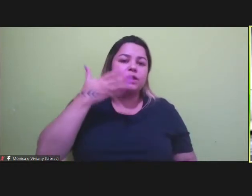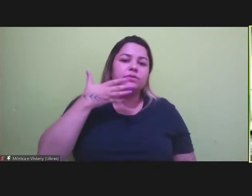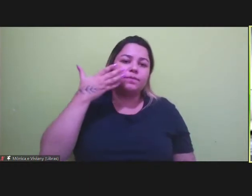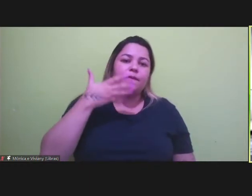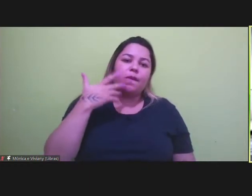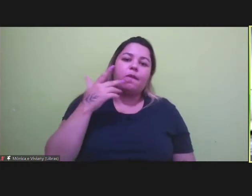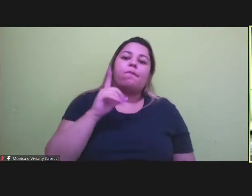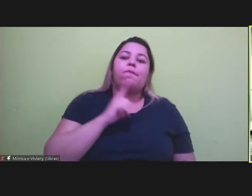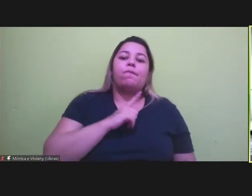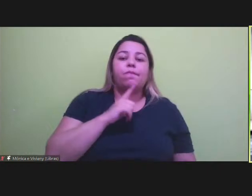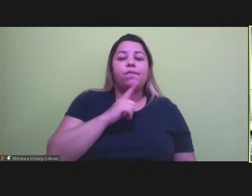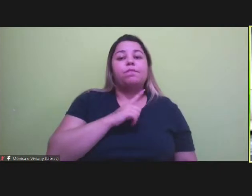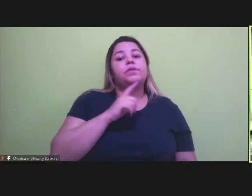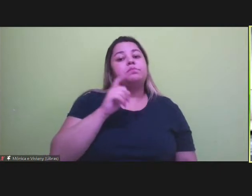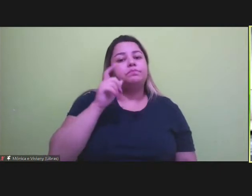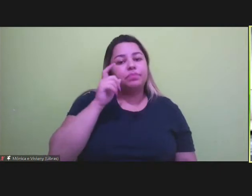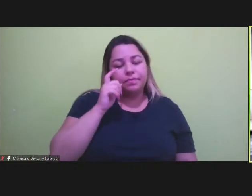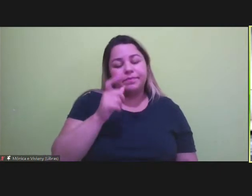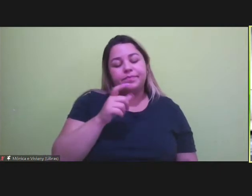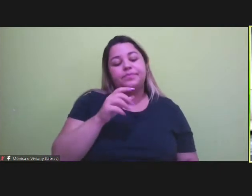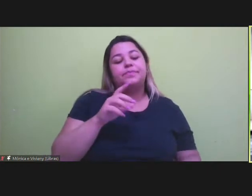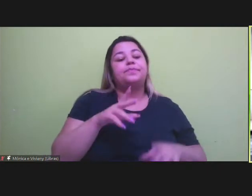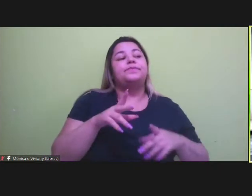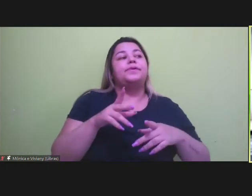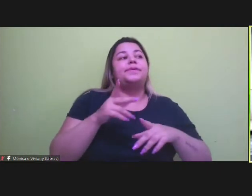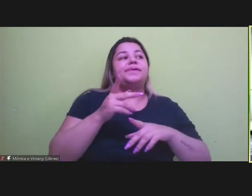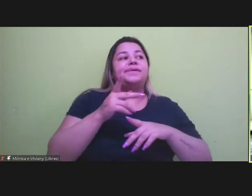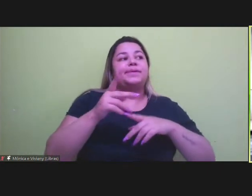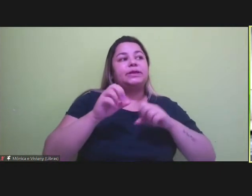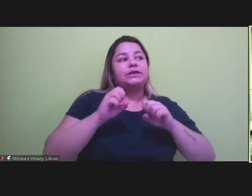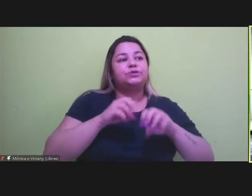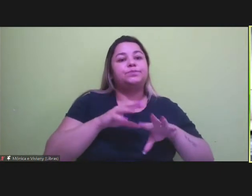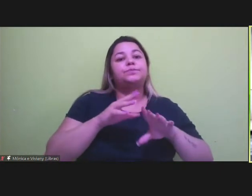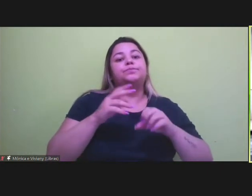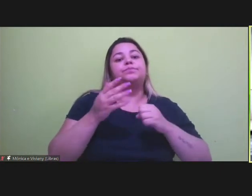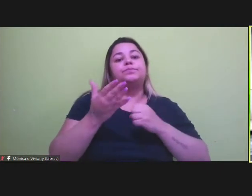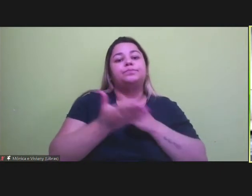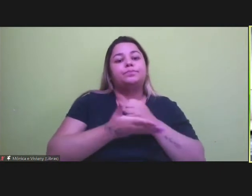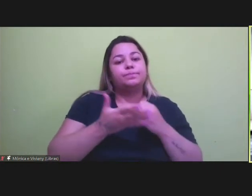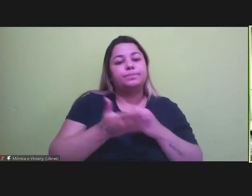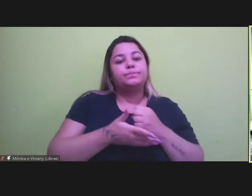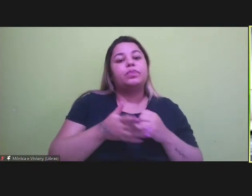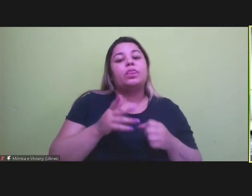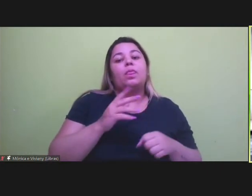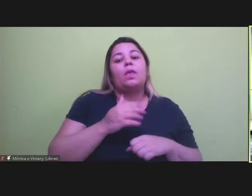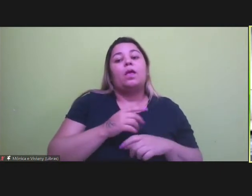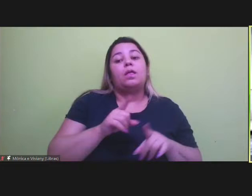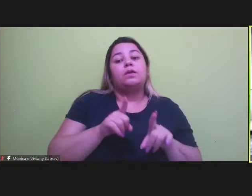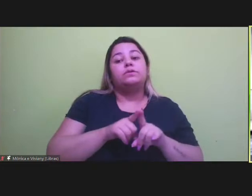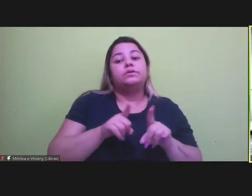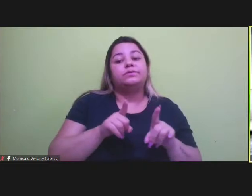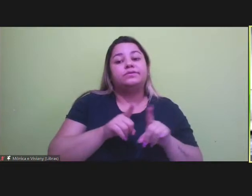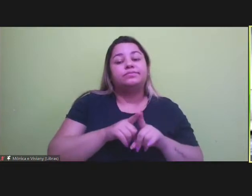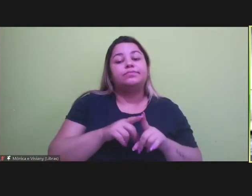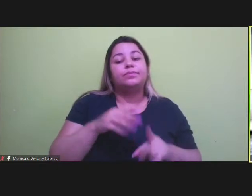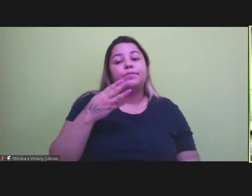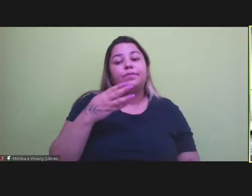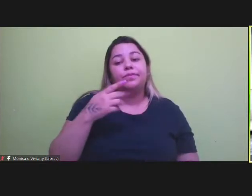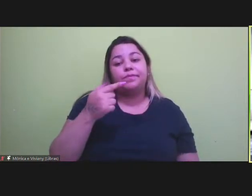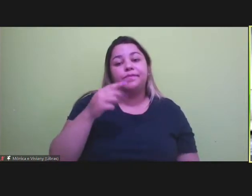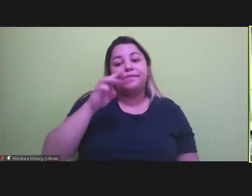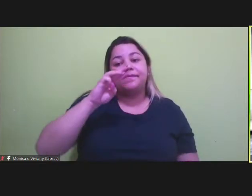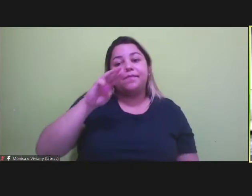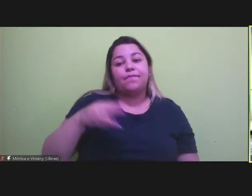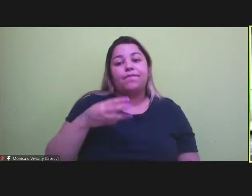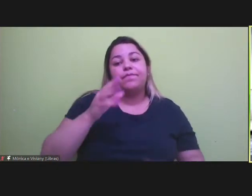some speeches were brought for primary attention, for primary care. So we have a great coverage in Brazil. We